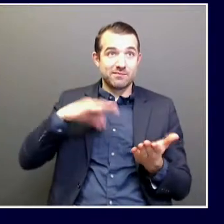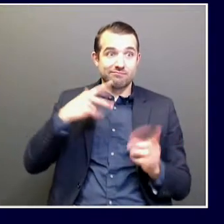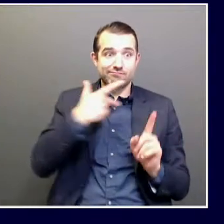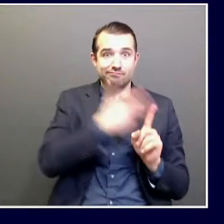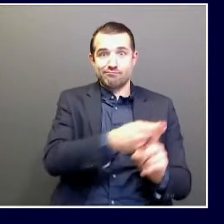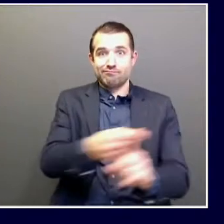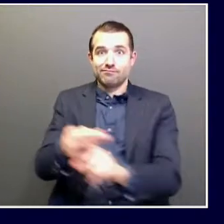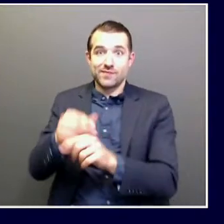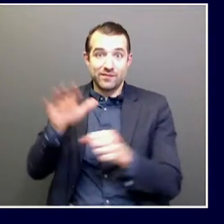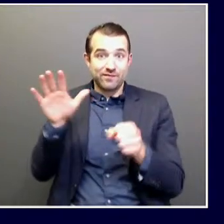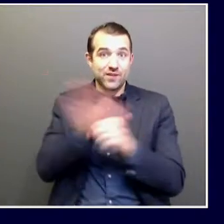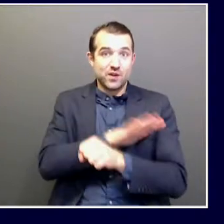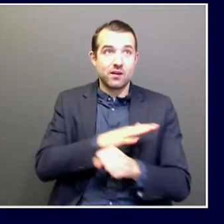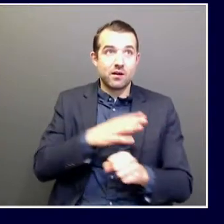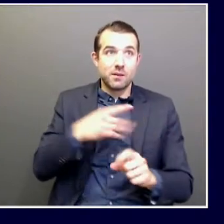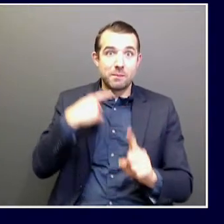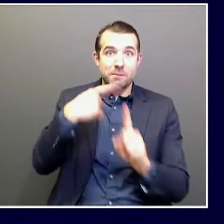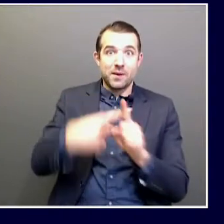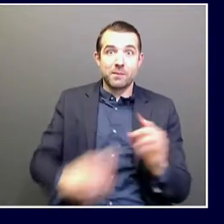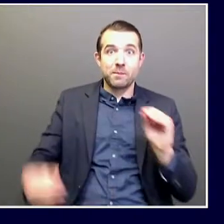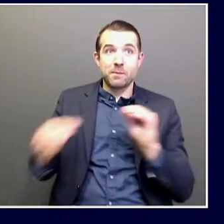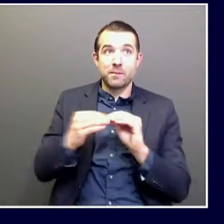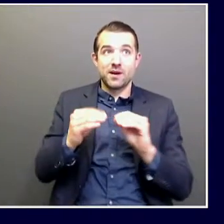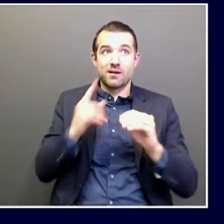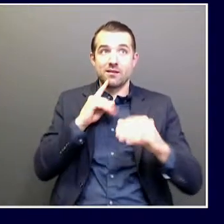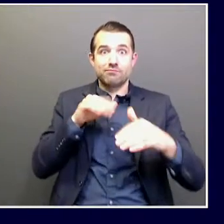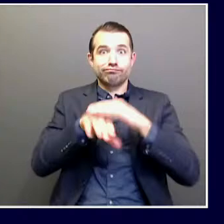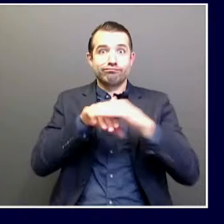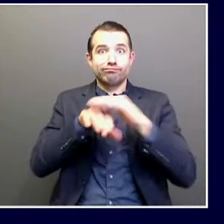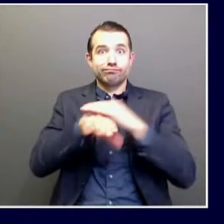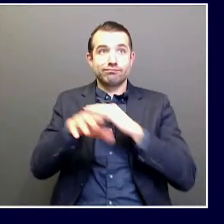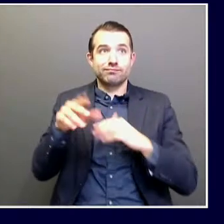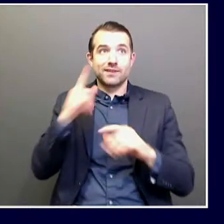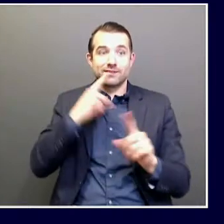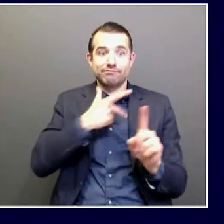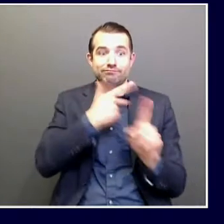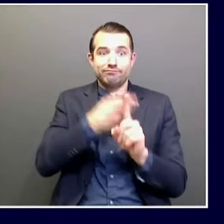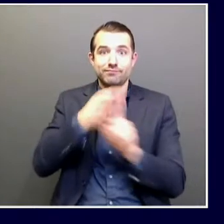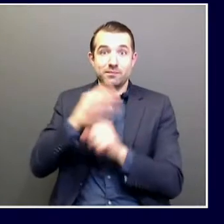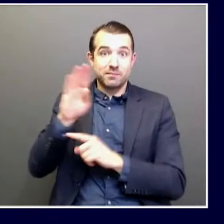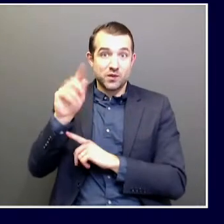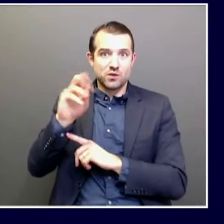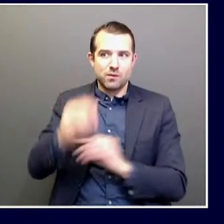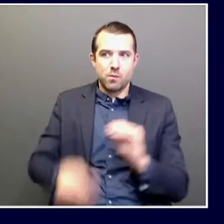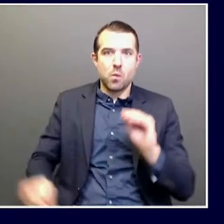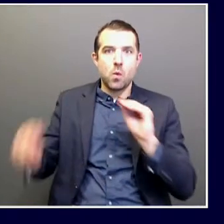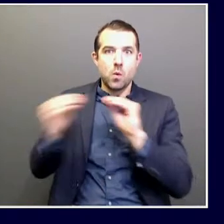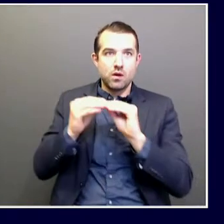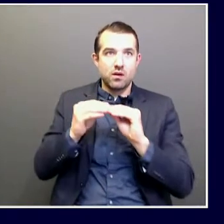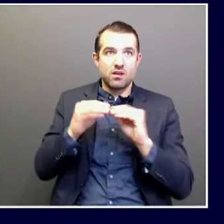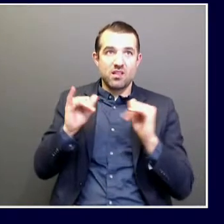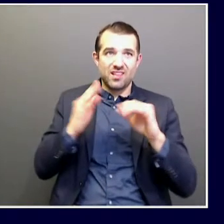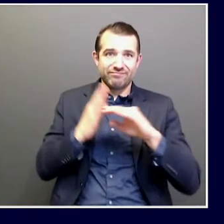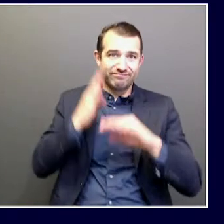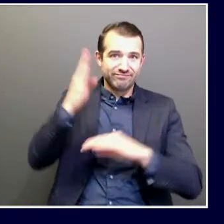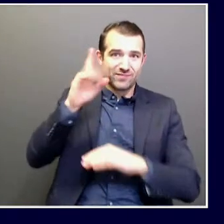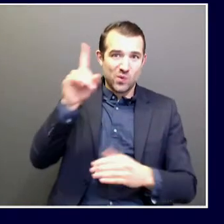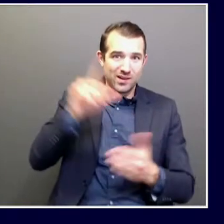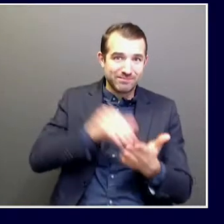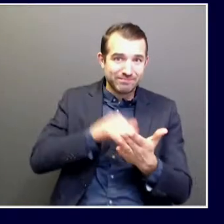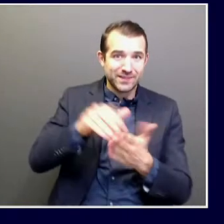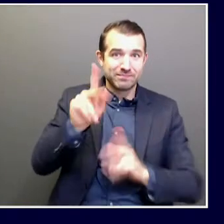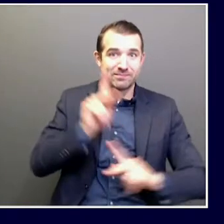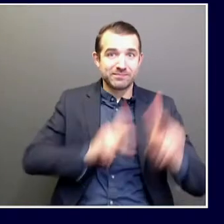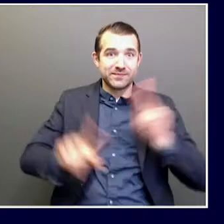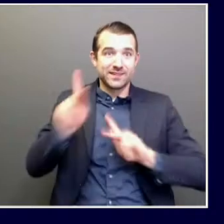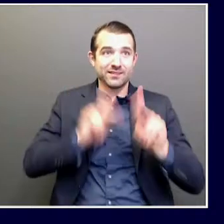just phenomenal. That means over 1 million people in Maine are fully vaccinated. And we just thank everybody out there for all the work that it